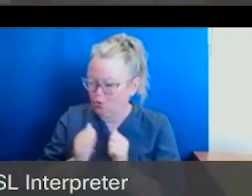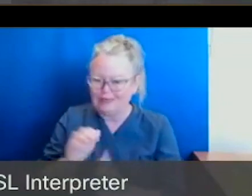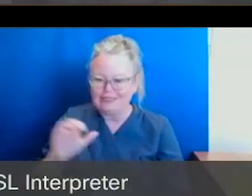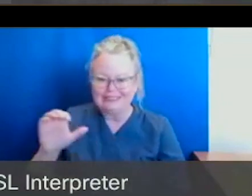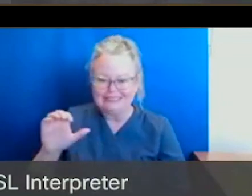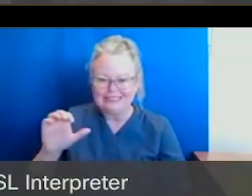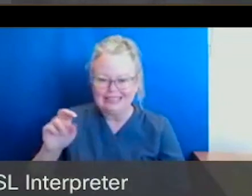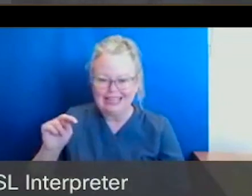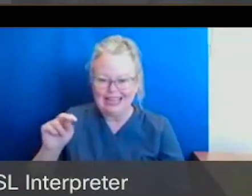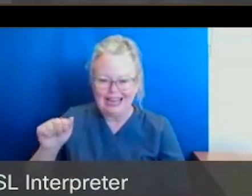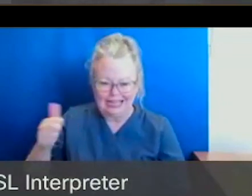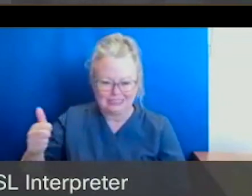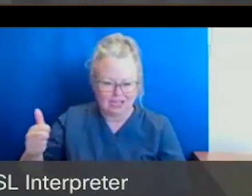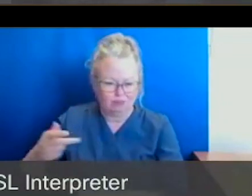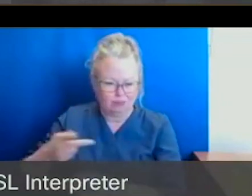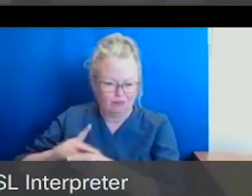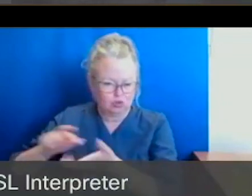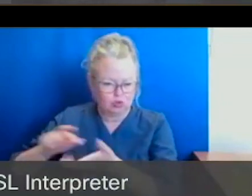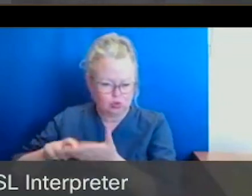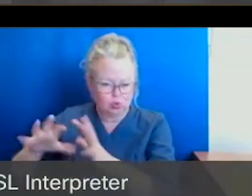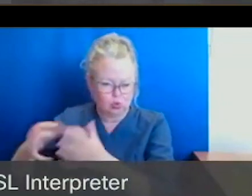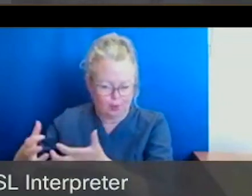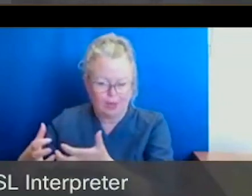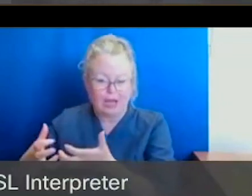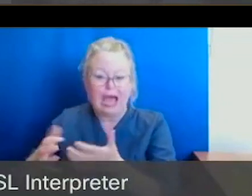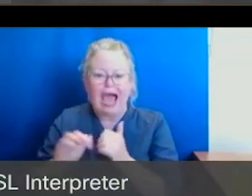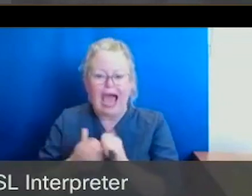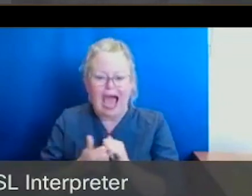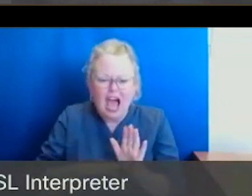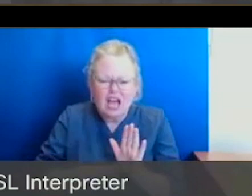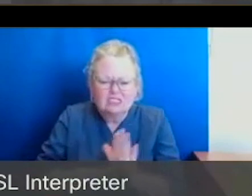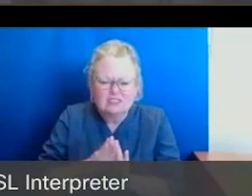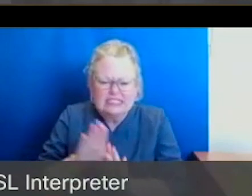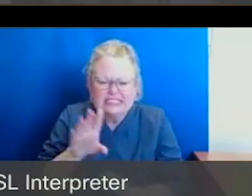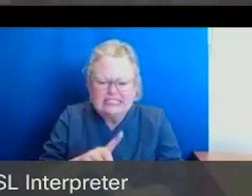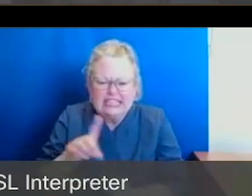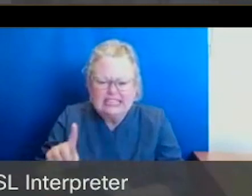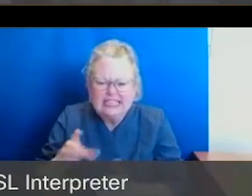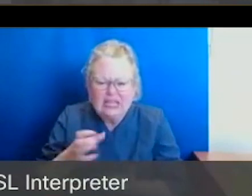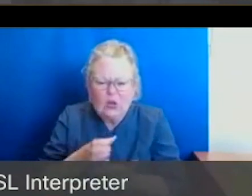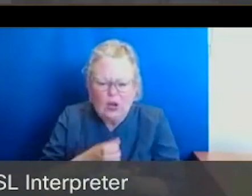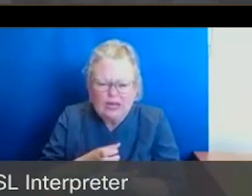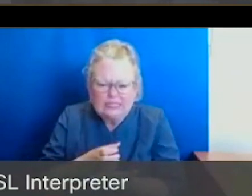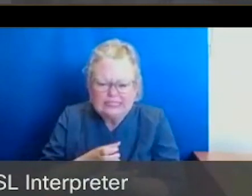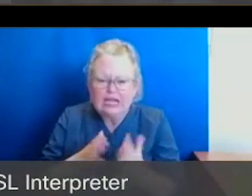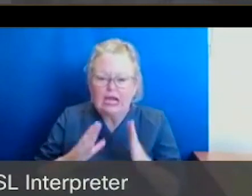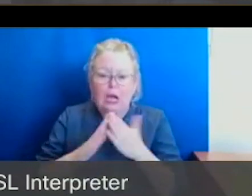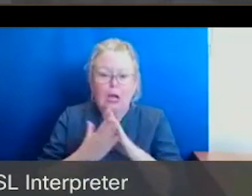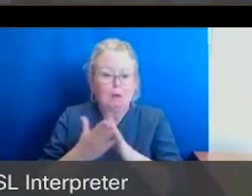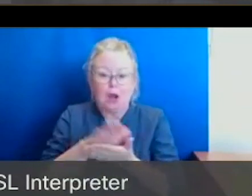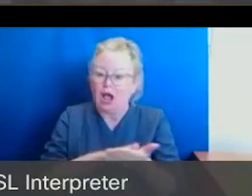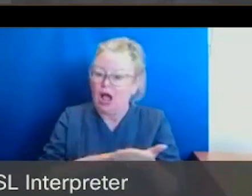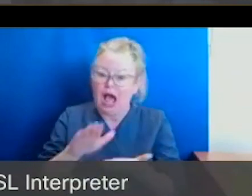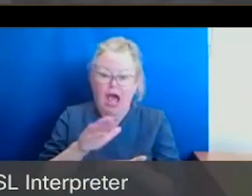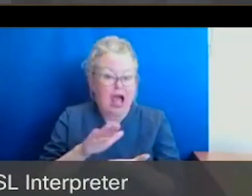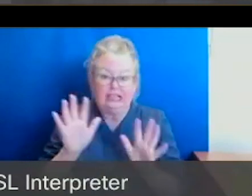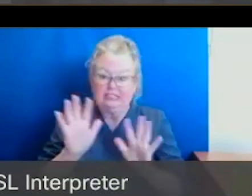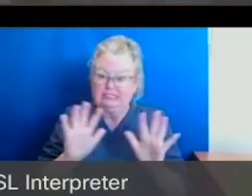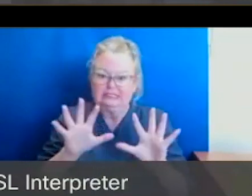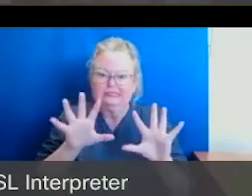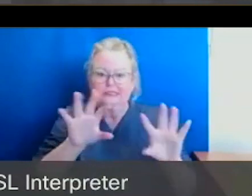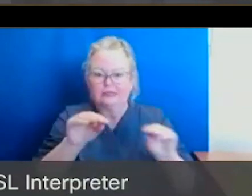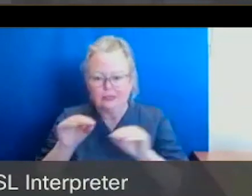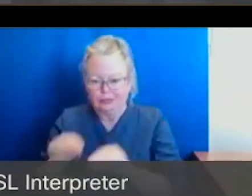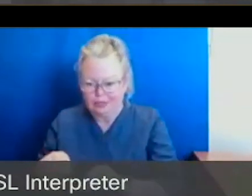CNA, had a program where they moved developmental education courses from community colleges down into high